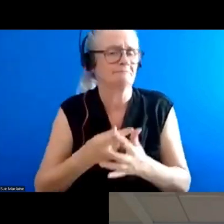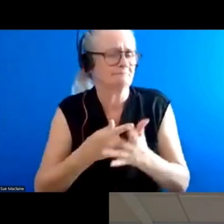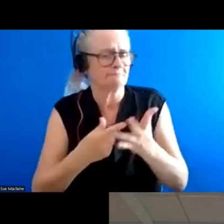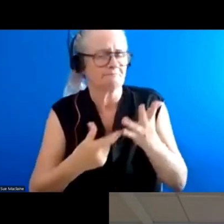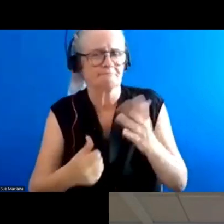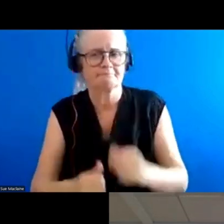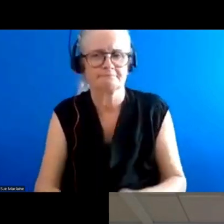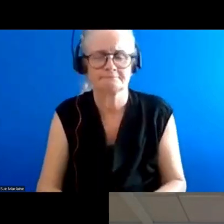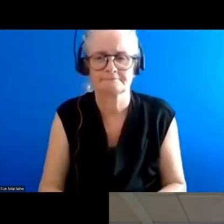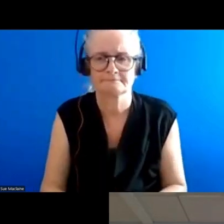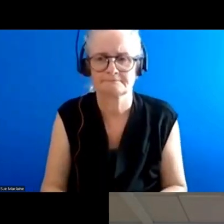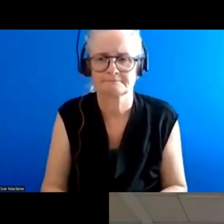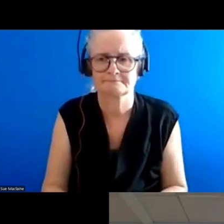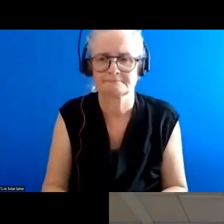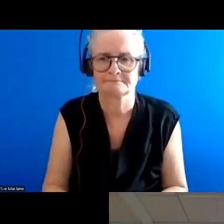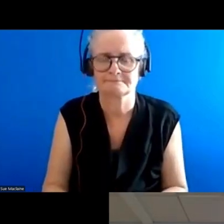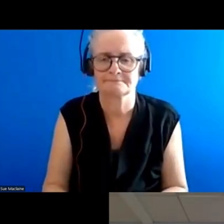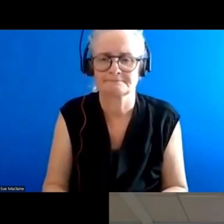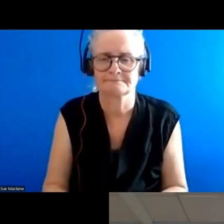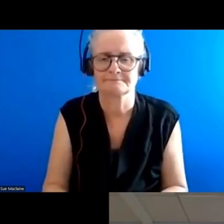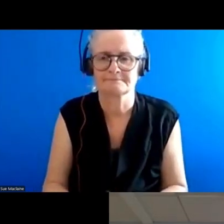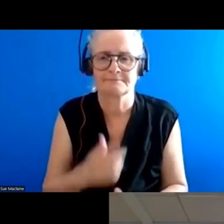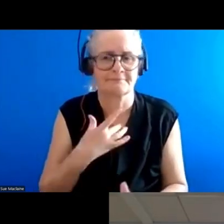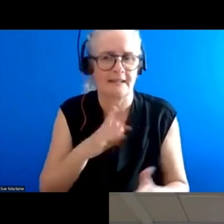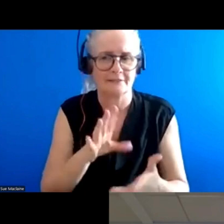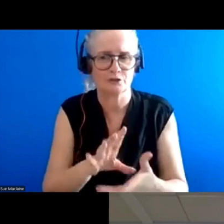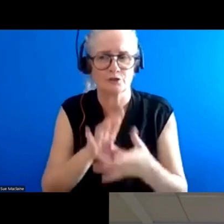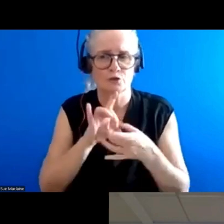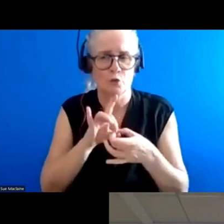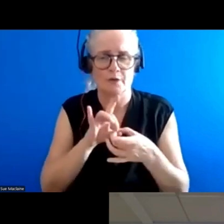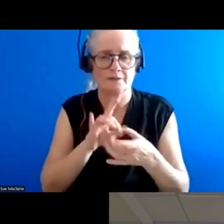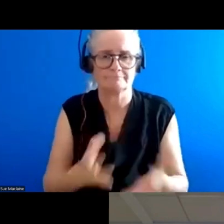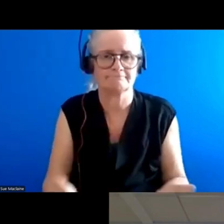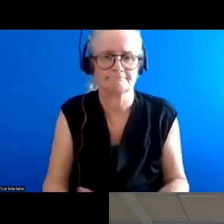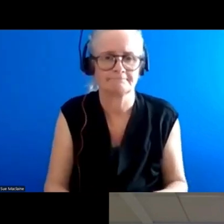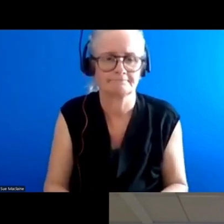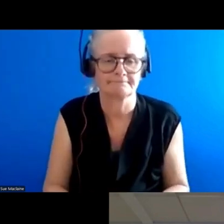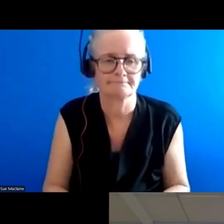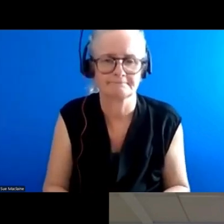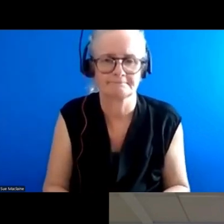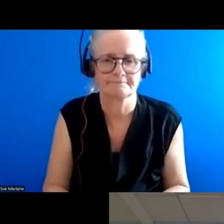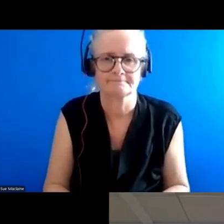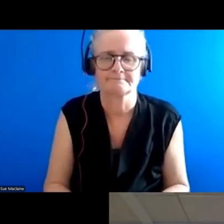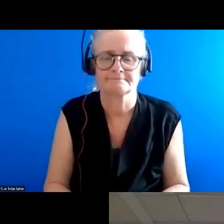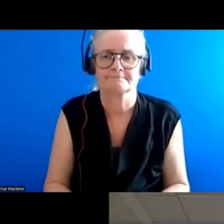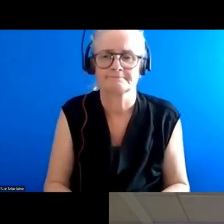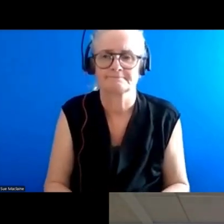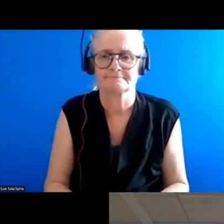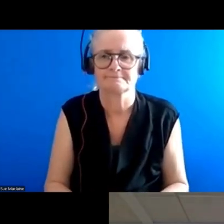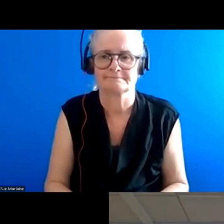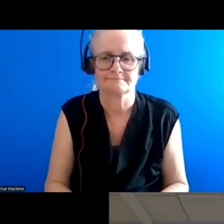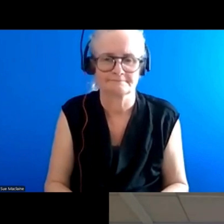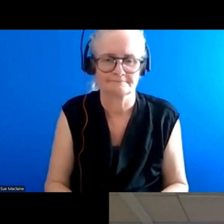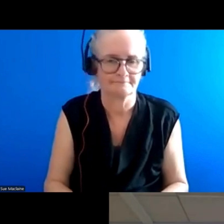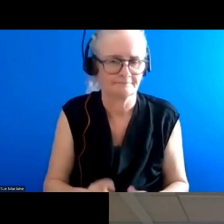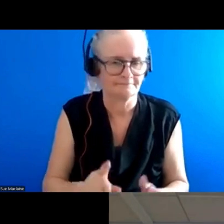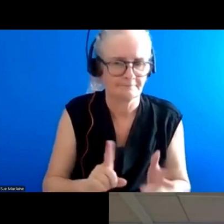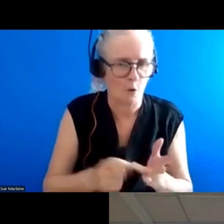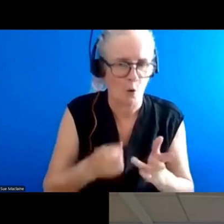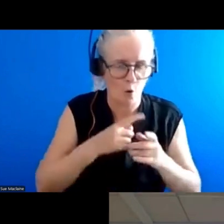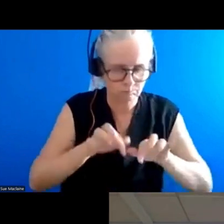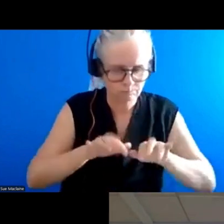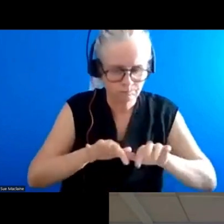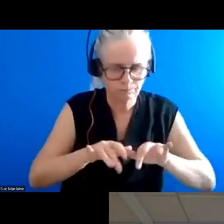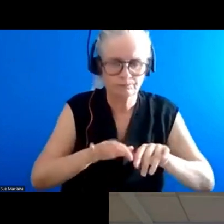be by or just join in. And there's all the alternative. Just put your question in the